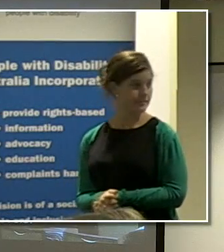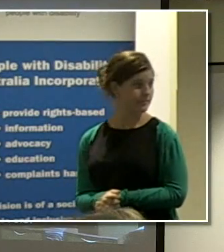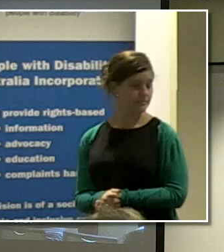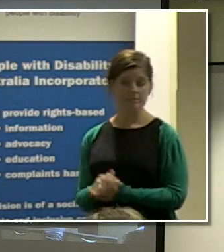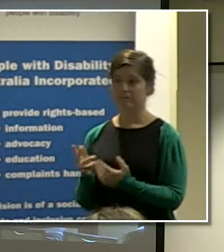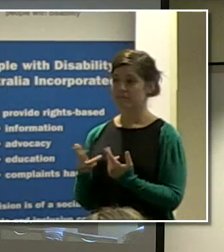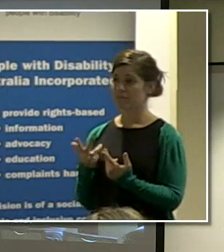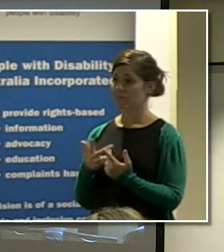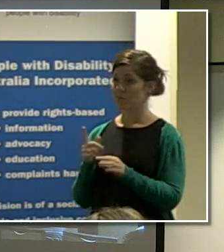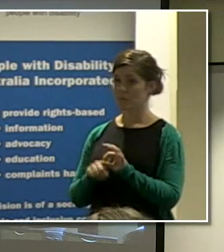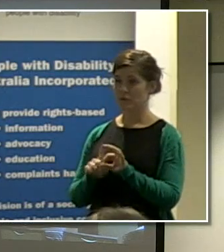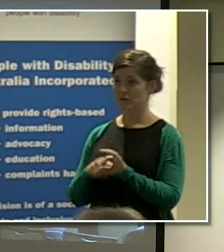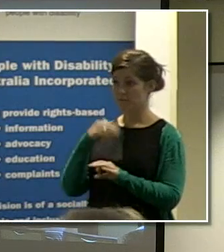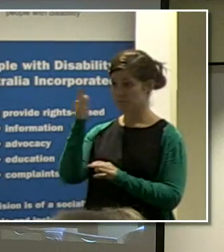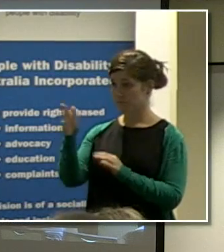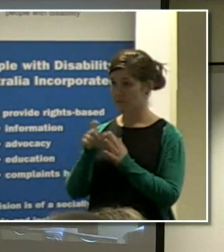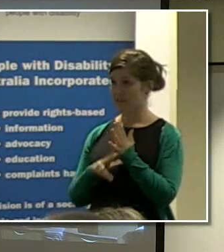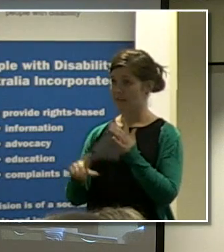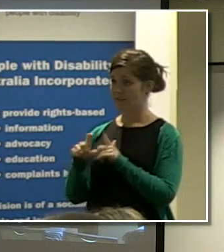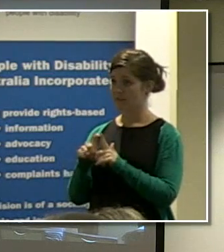Other questions, David?